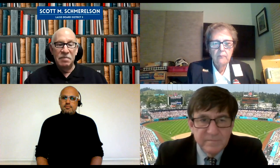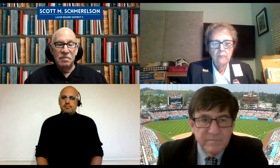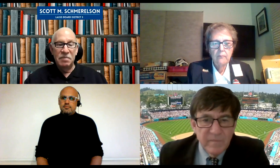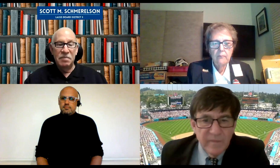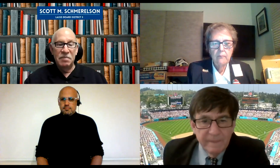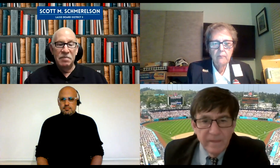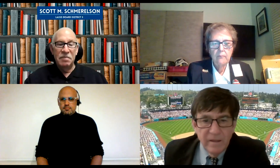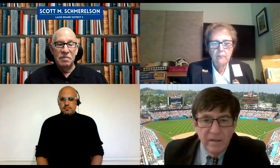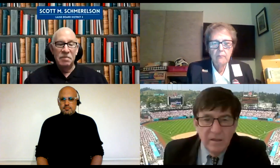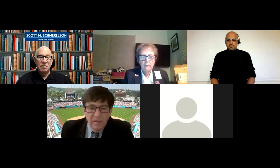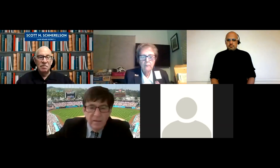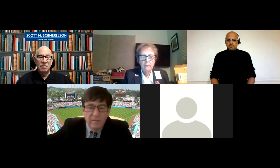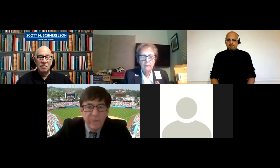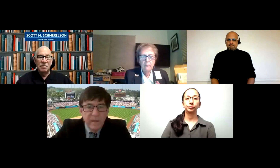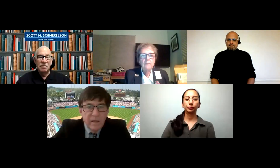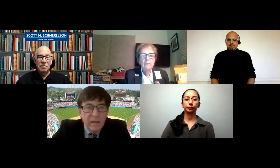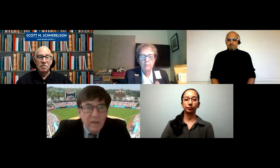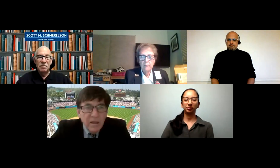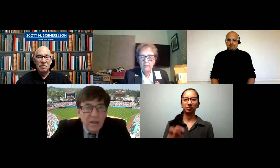automatics that are disposable?